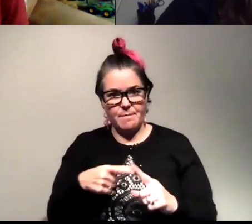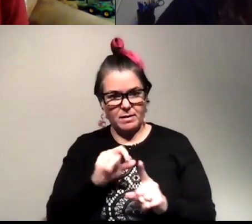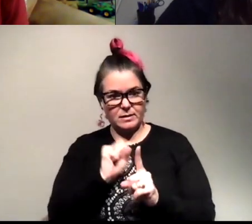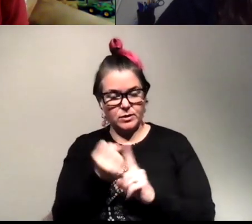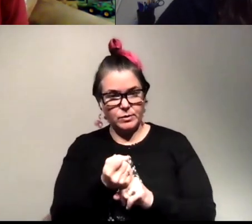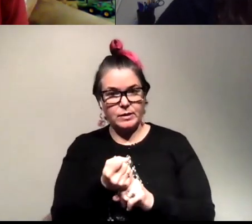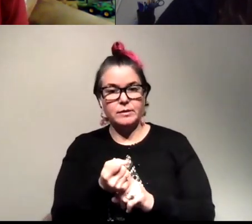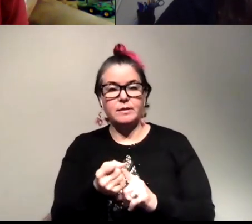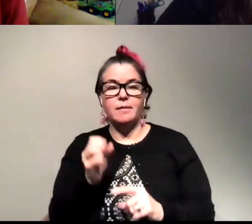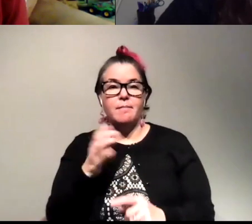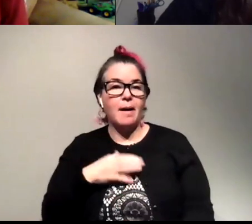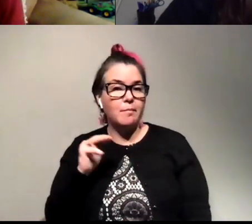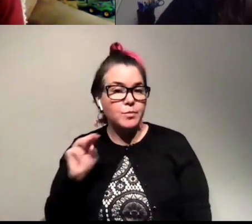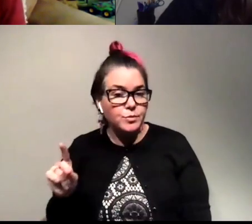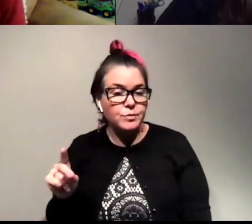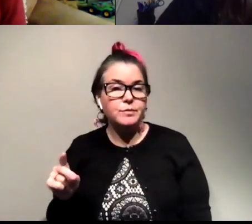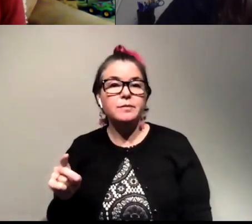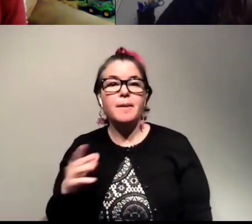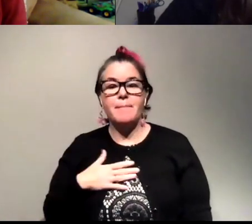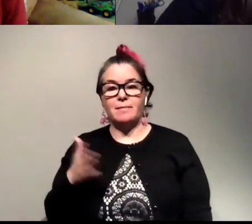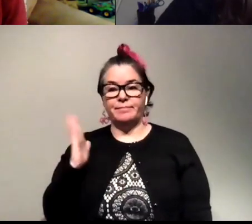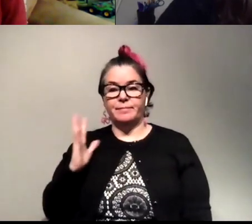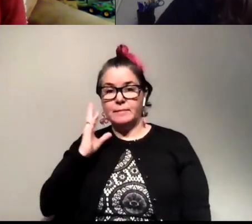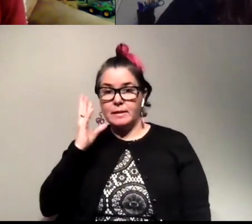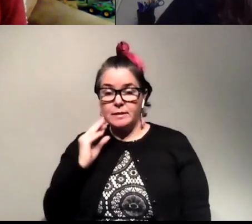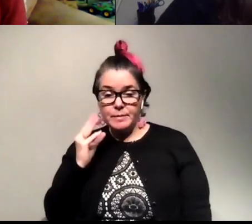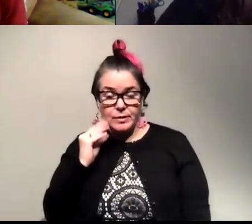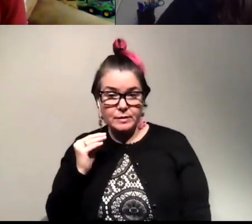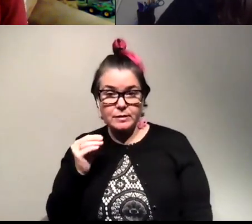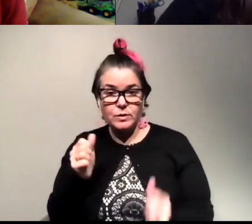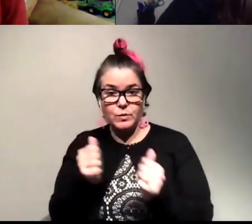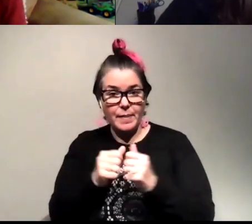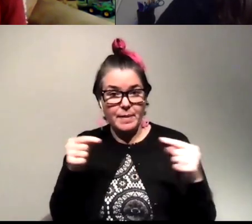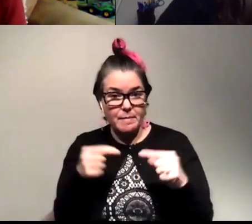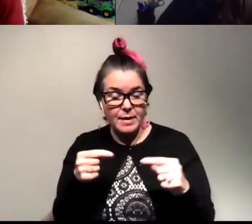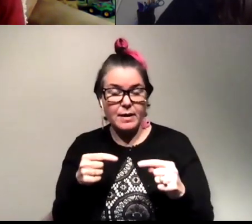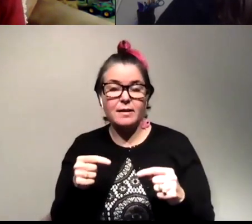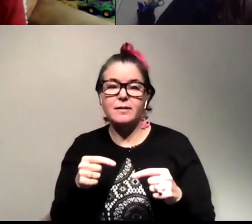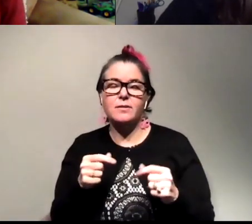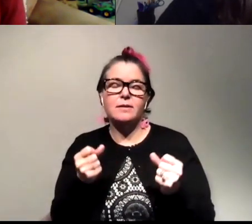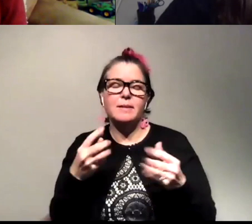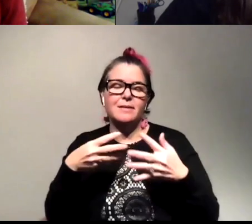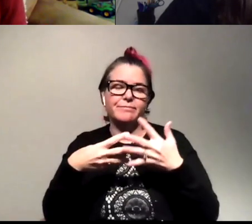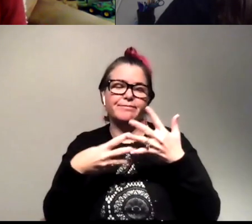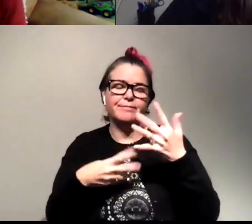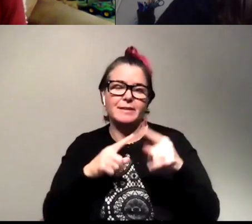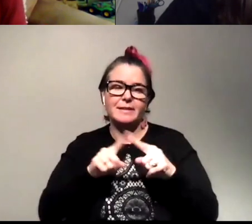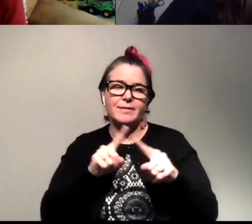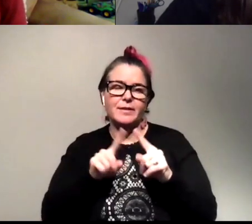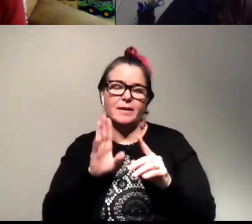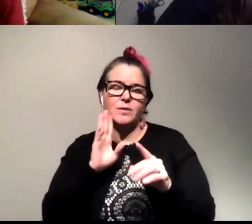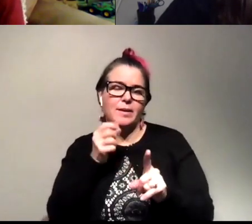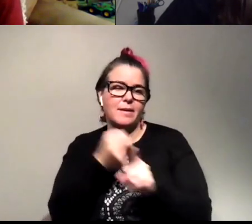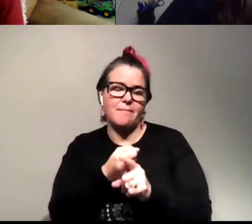the mood that I'm in, my past experiences with pain. There are many, many different things that can